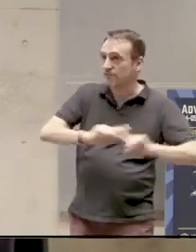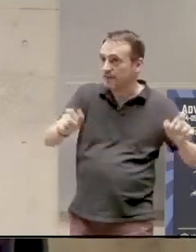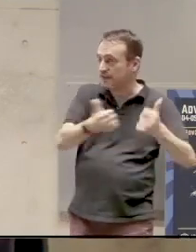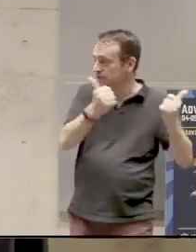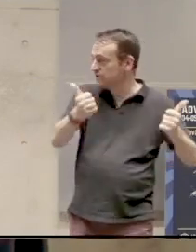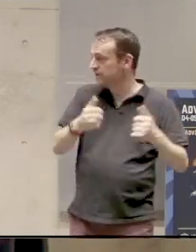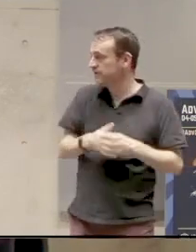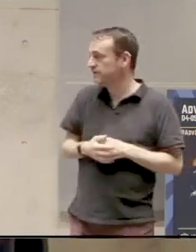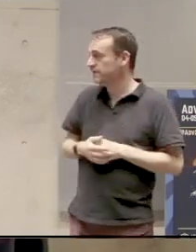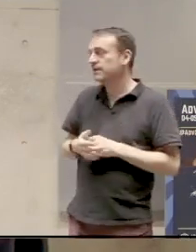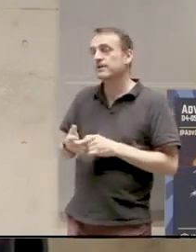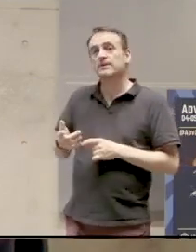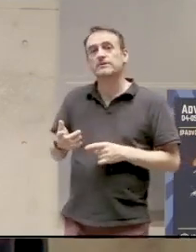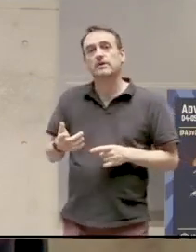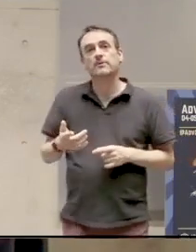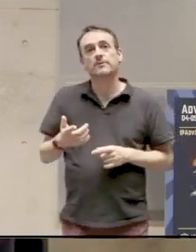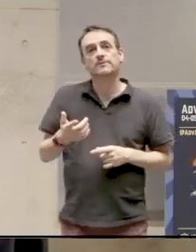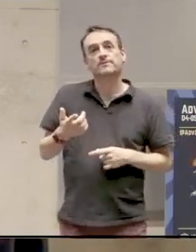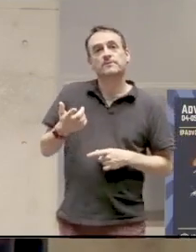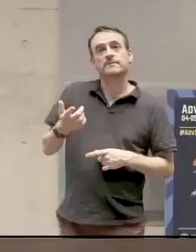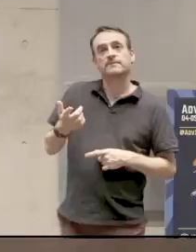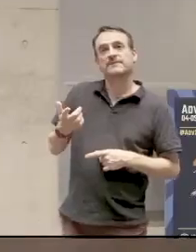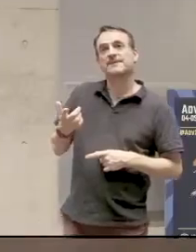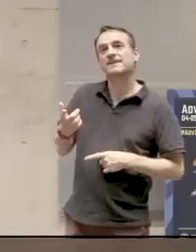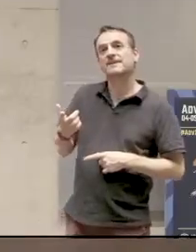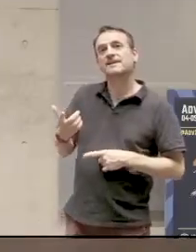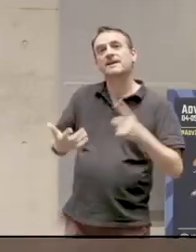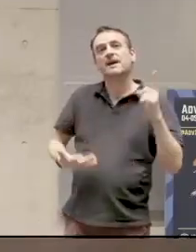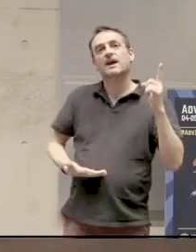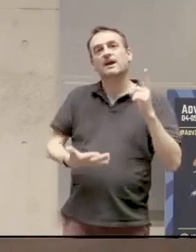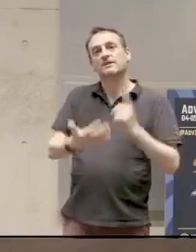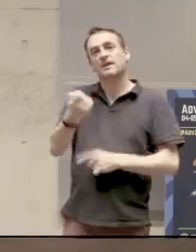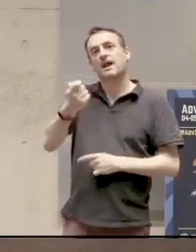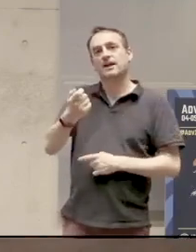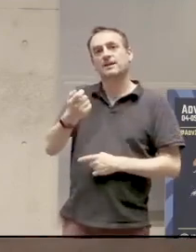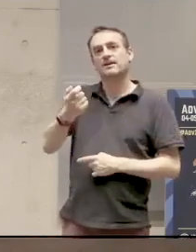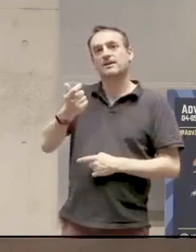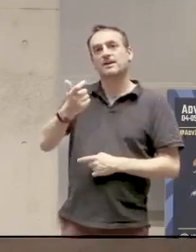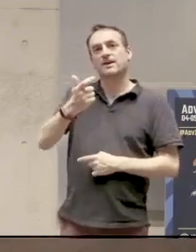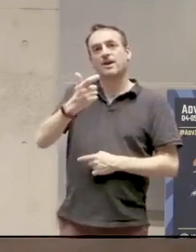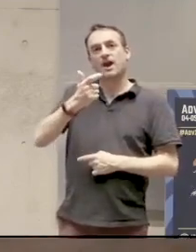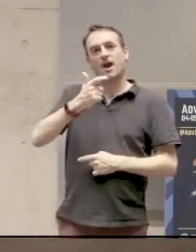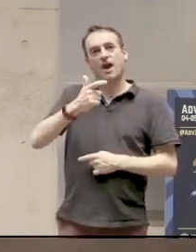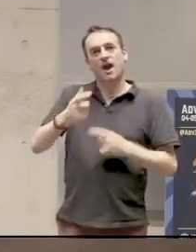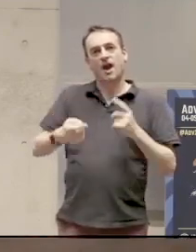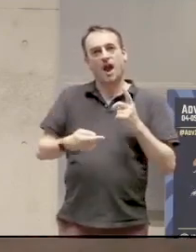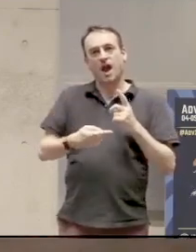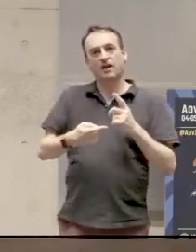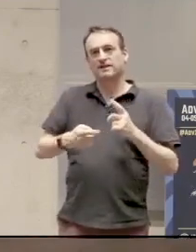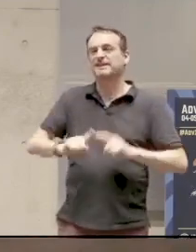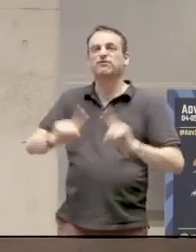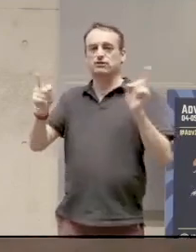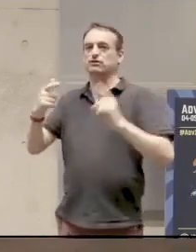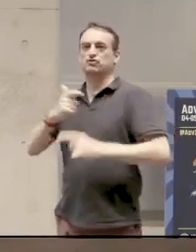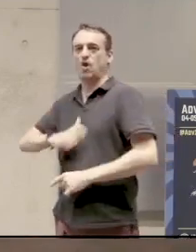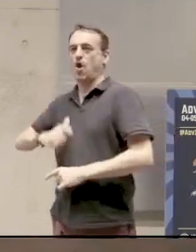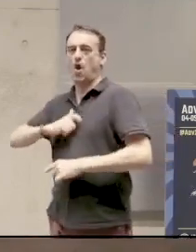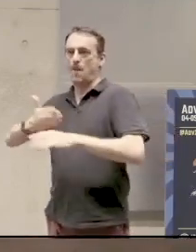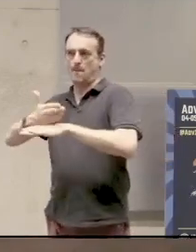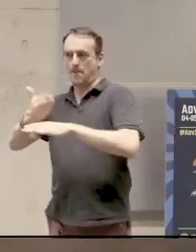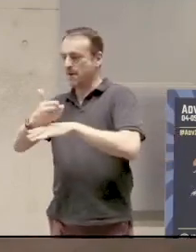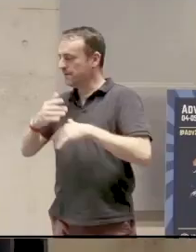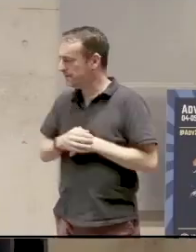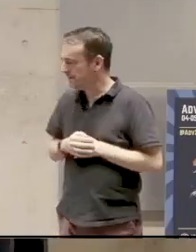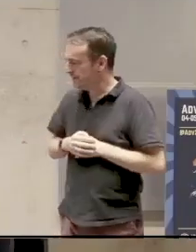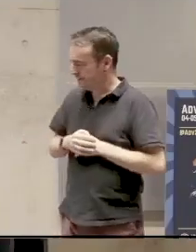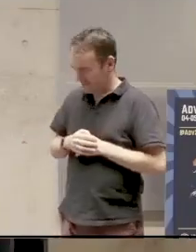Because they're doing really well right now, right? Like a genuine noise of pain from over there. Wow. Why?